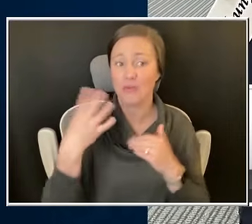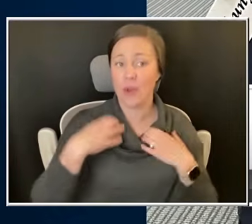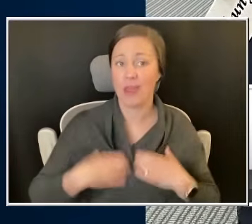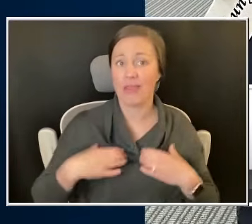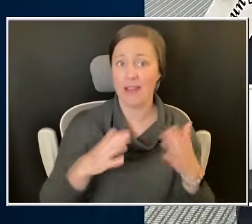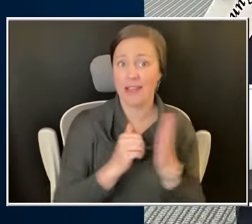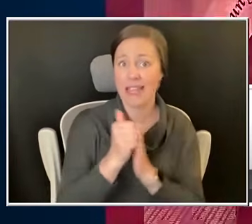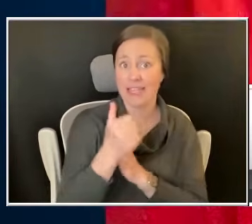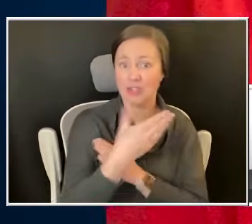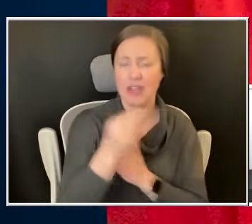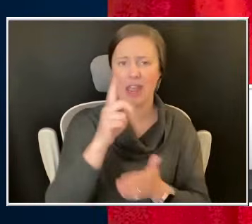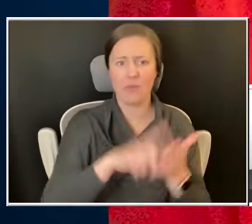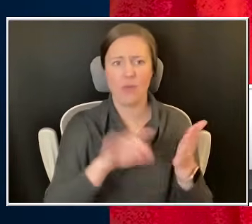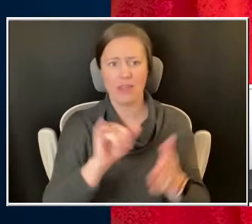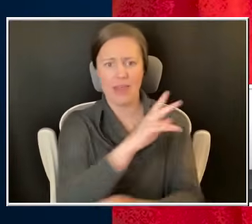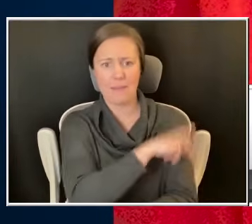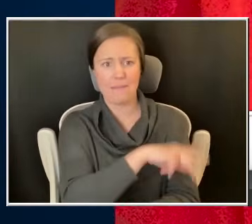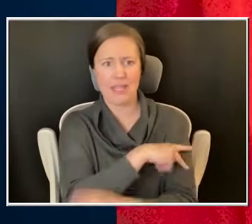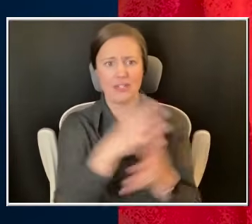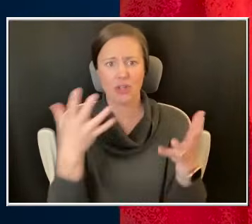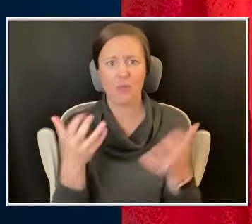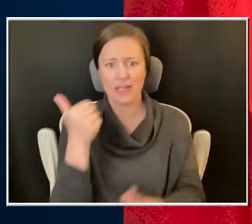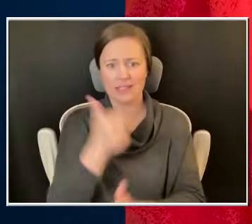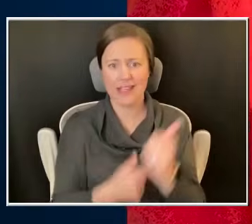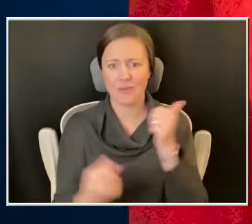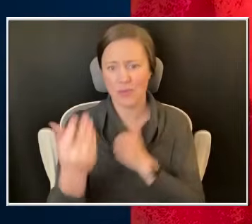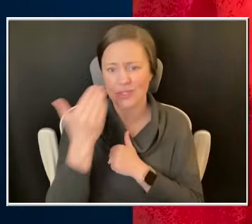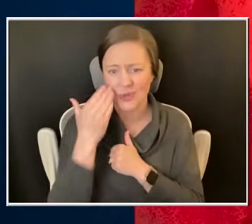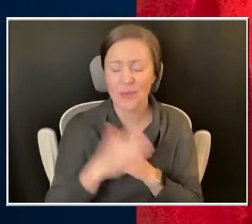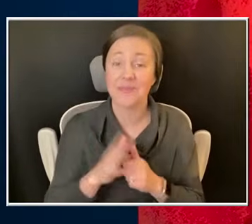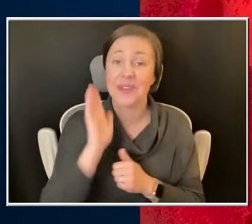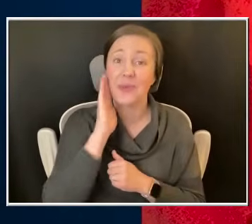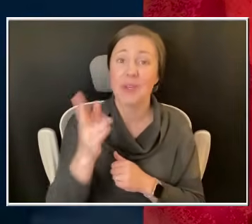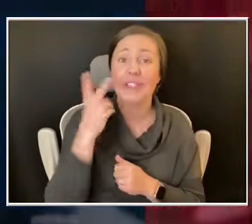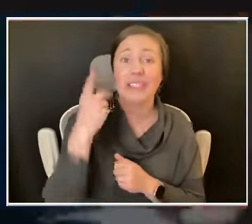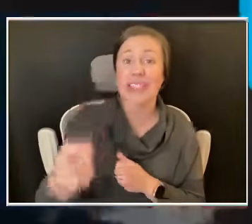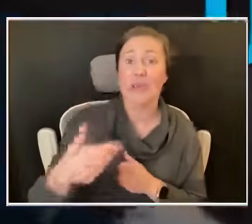this patient wants all of us to know. We'll see you then. Have a great weekend.